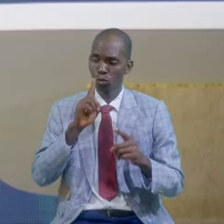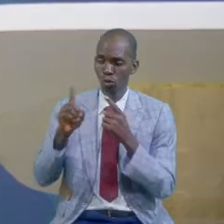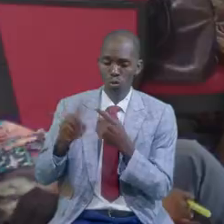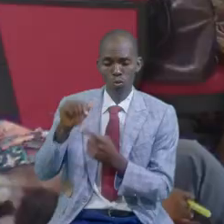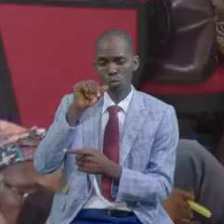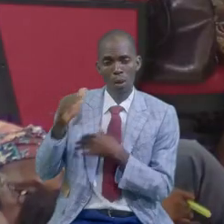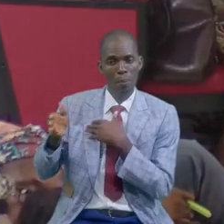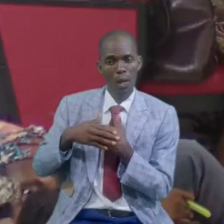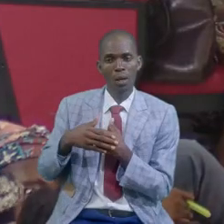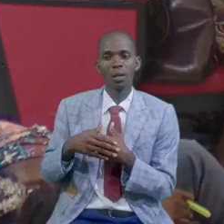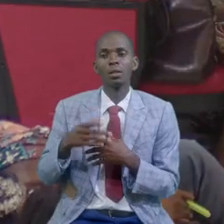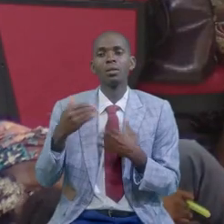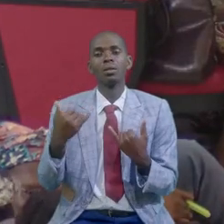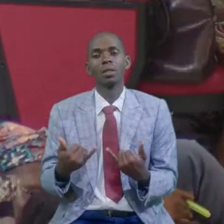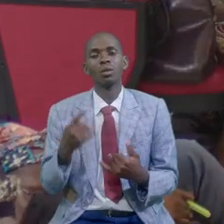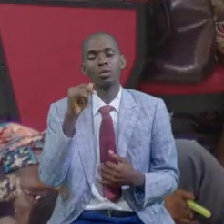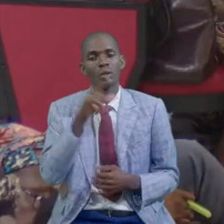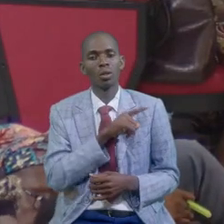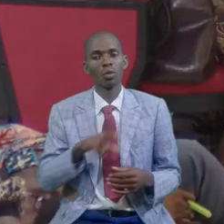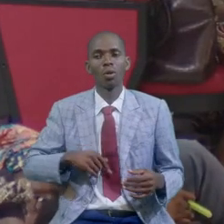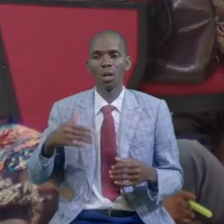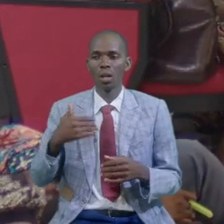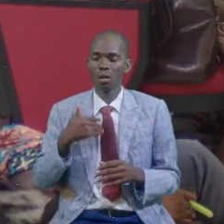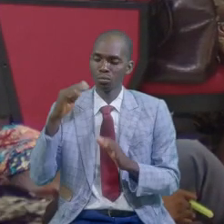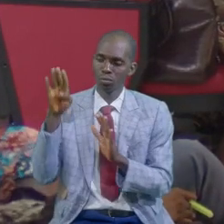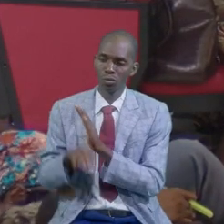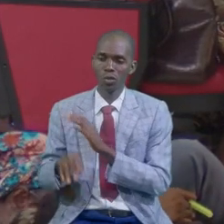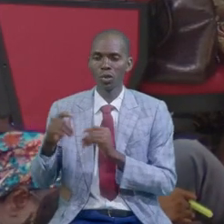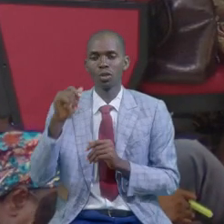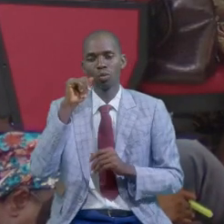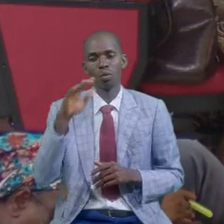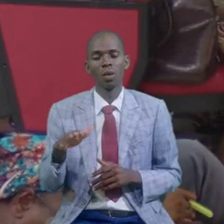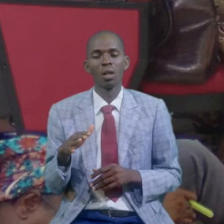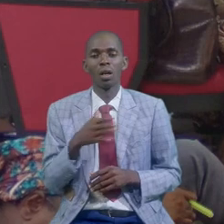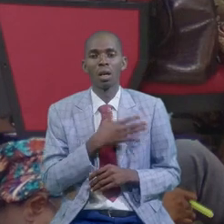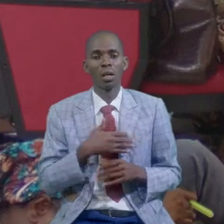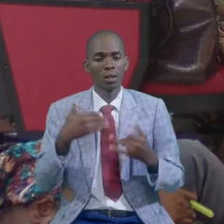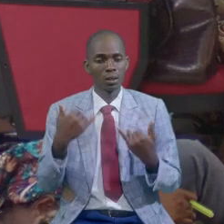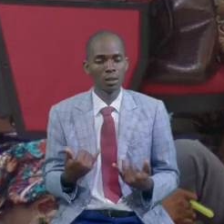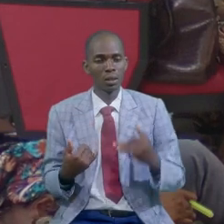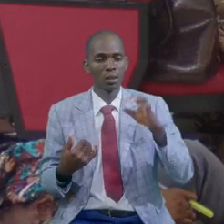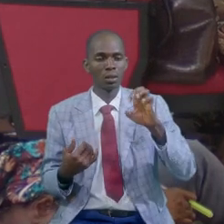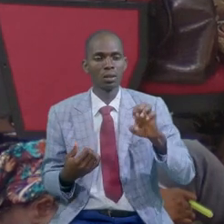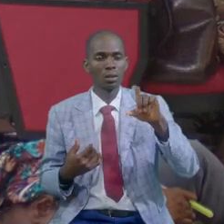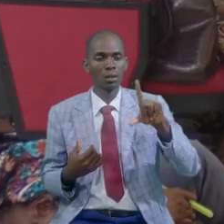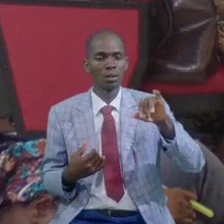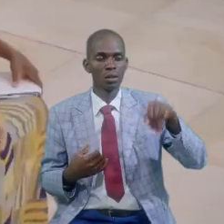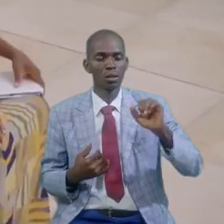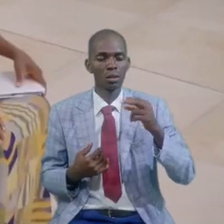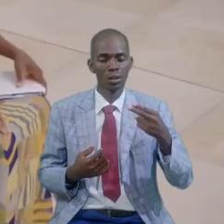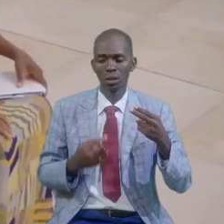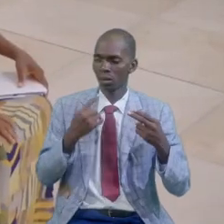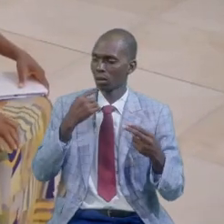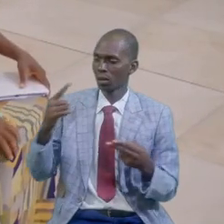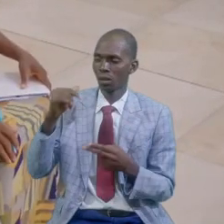sword out of her hand. And now Elijah said, the dogs